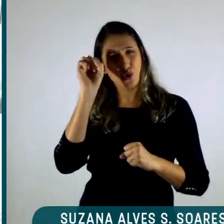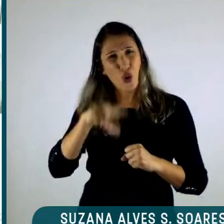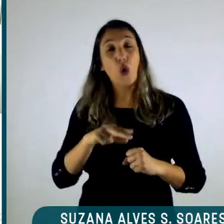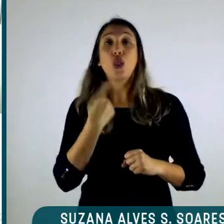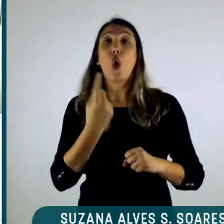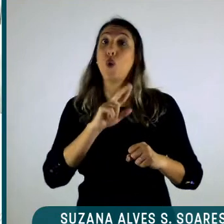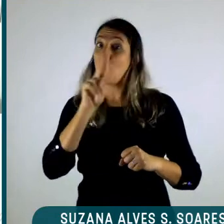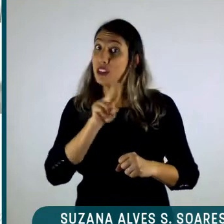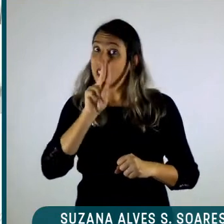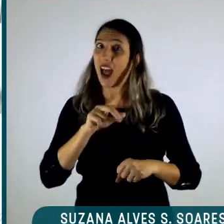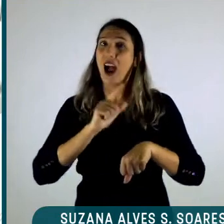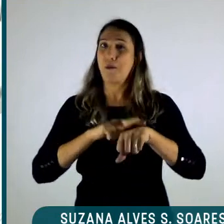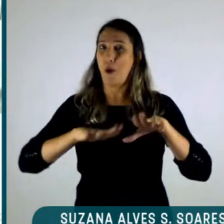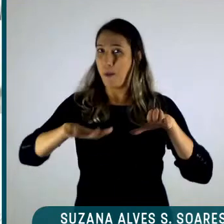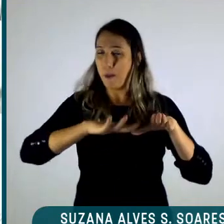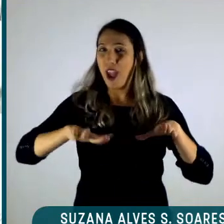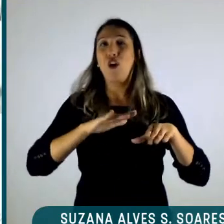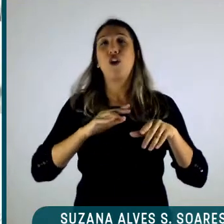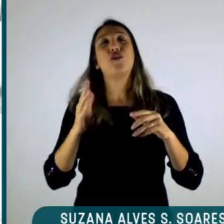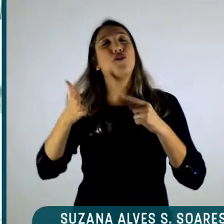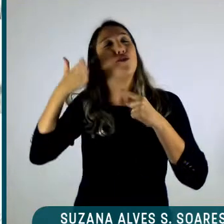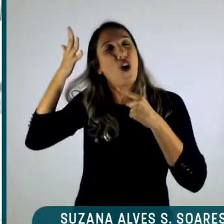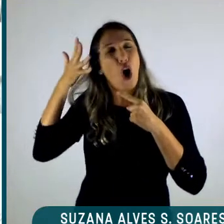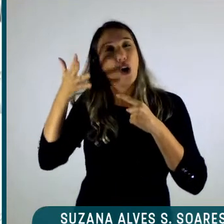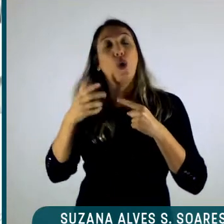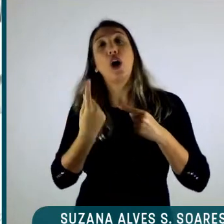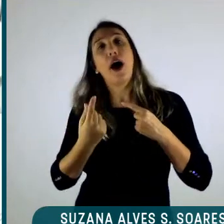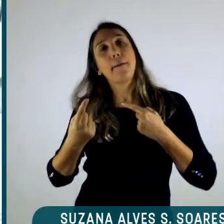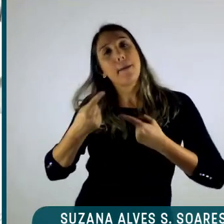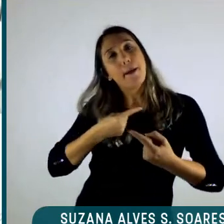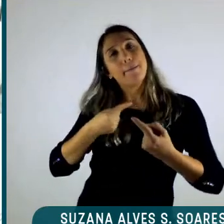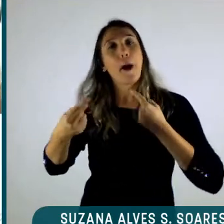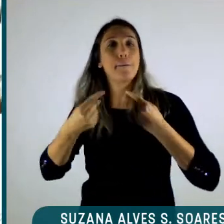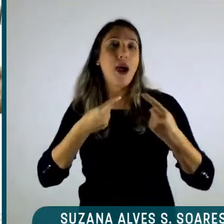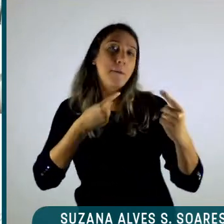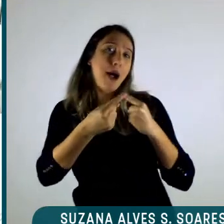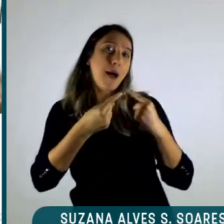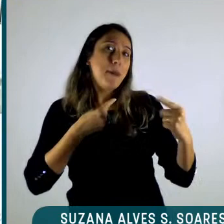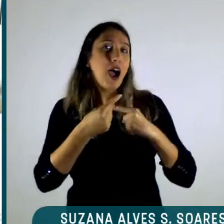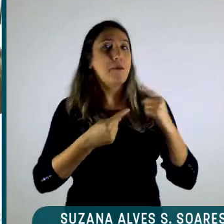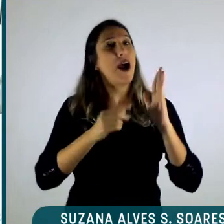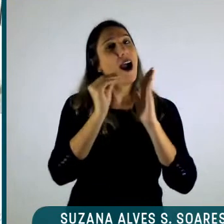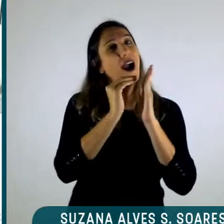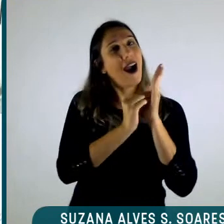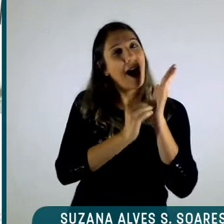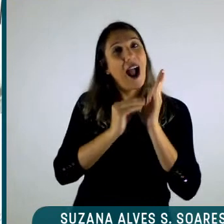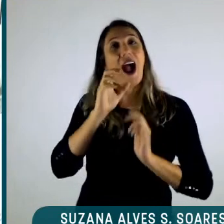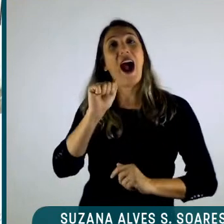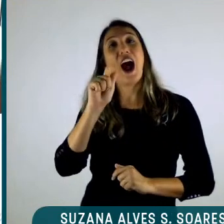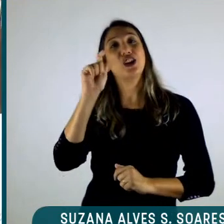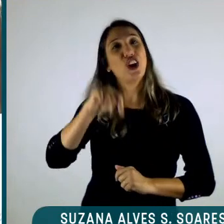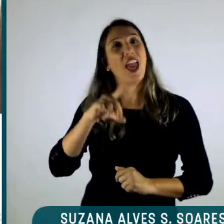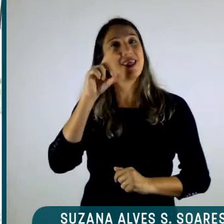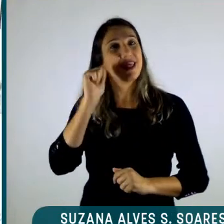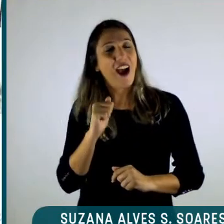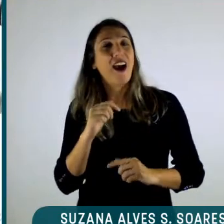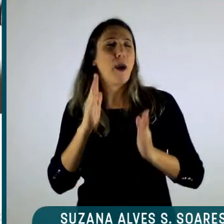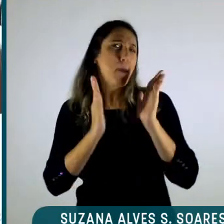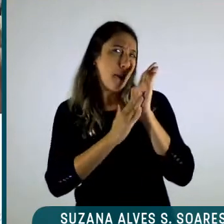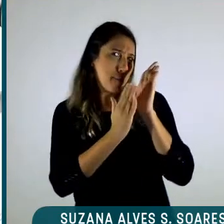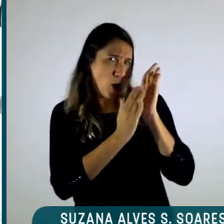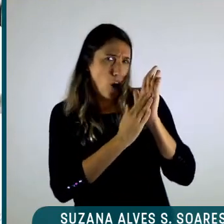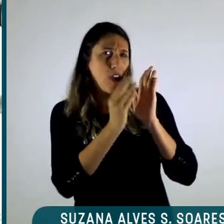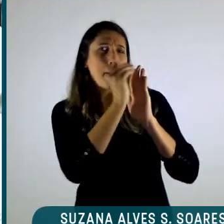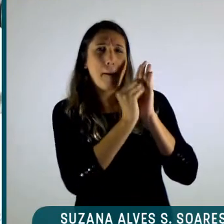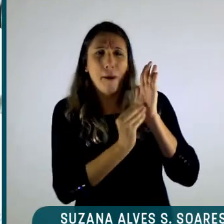Gilson, for us to use the space of the forum here, even to articulate an agenda that may be